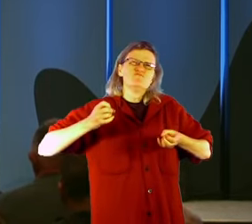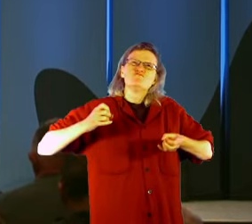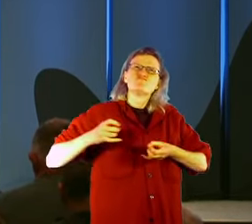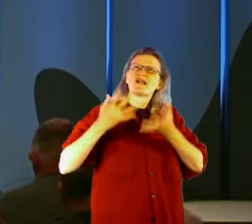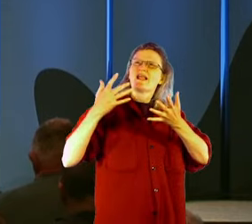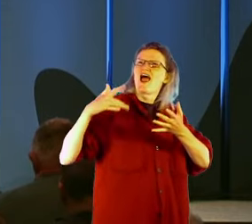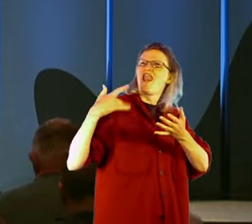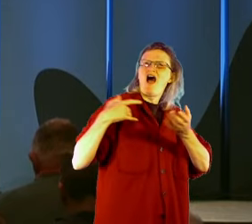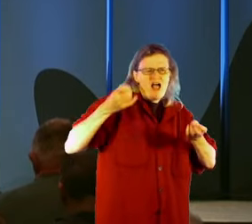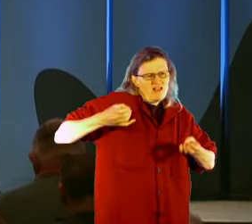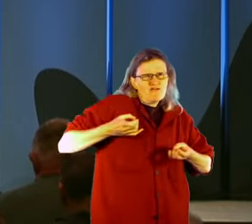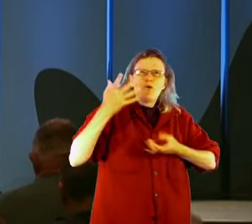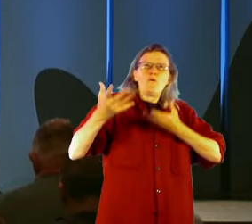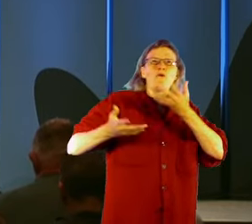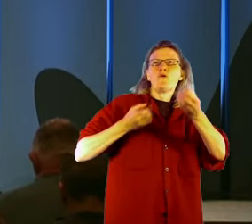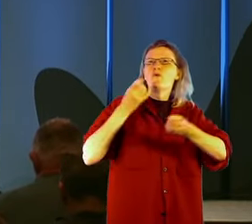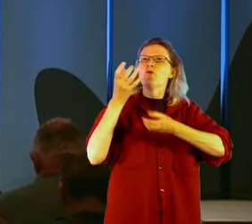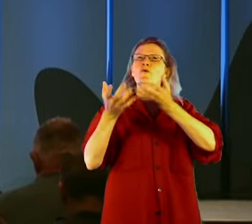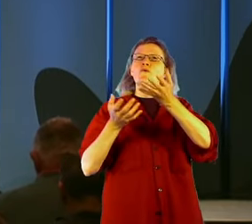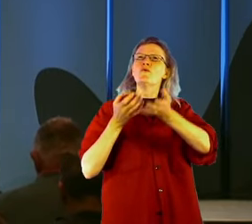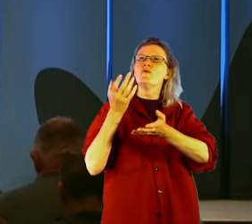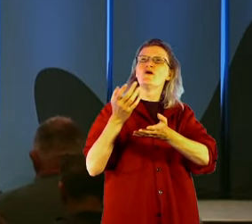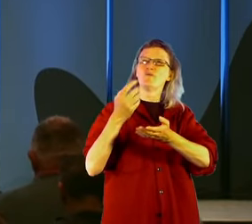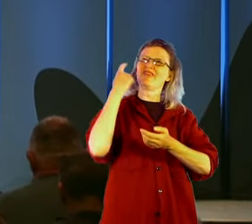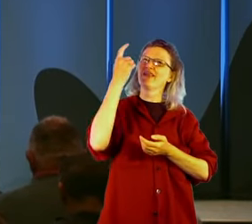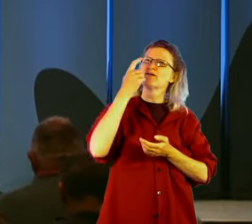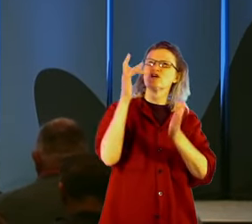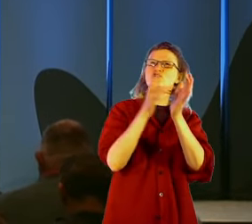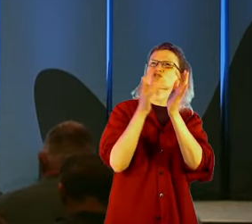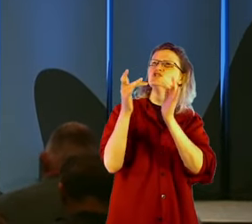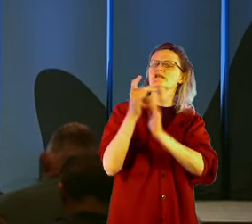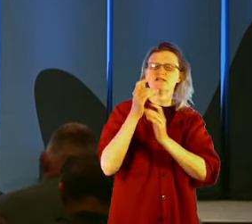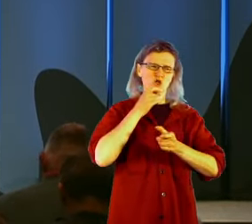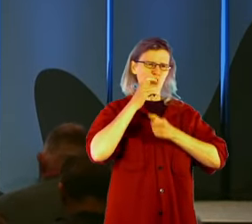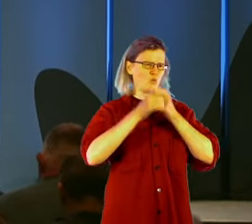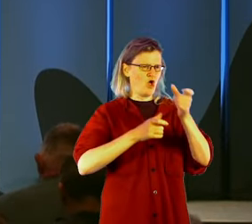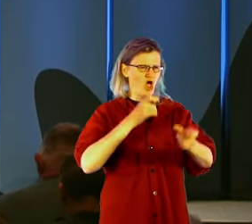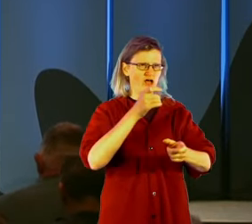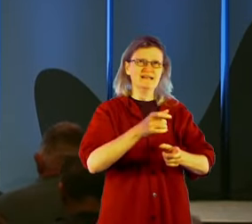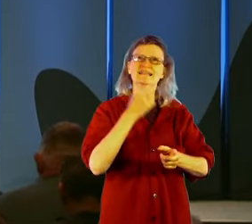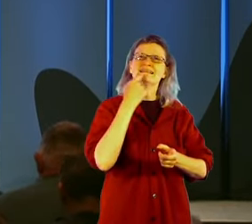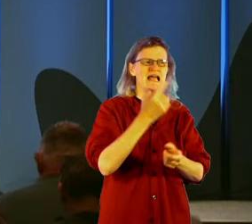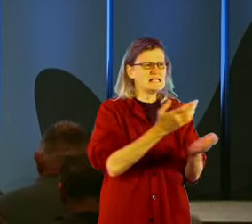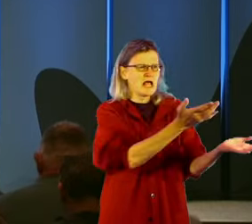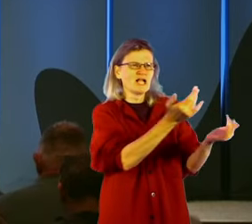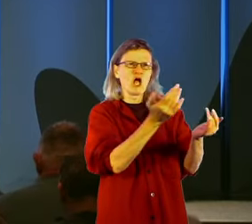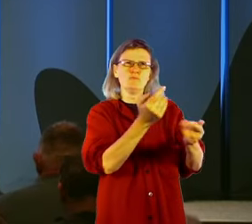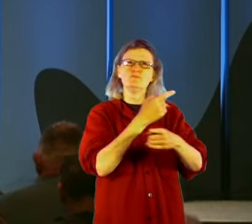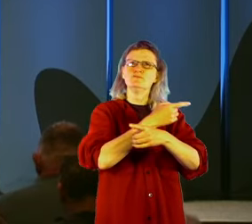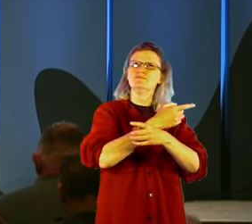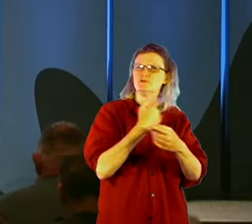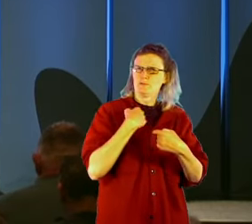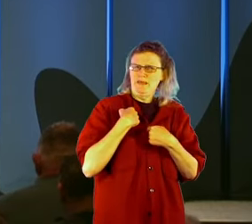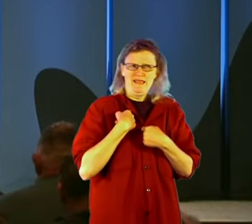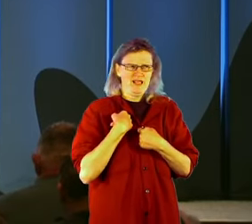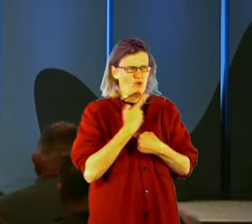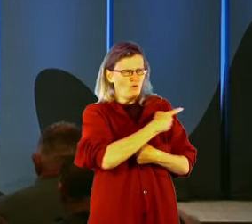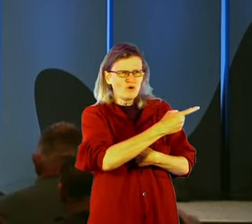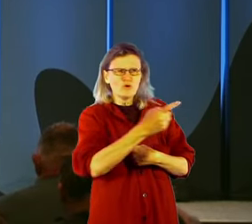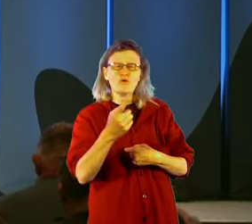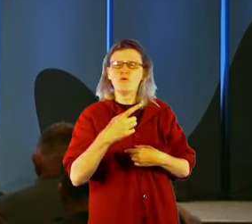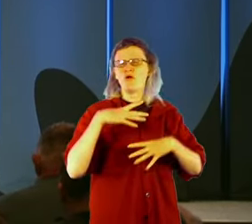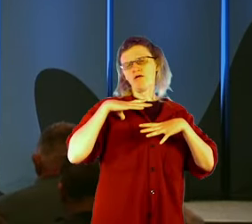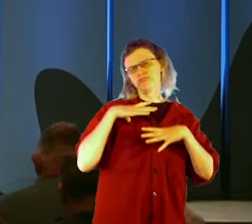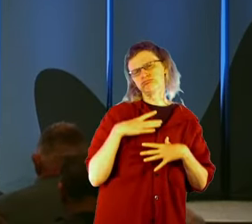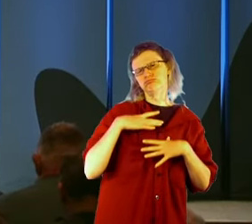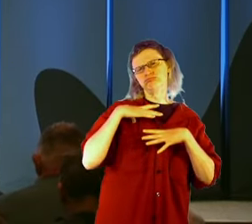same. We think of Jesus' words, to come to me, all you who are weary